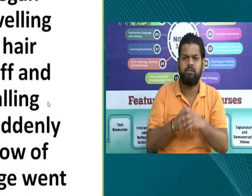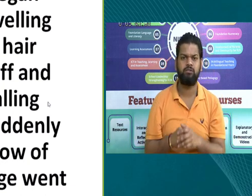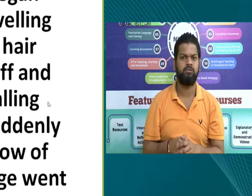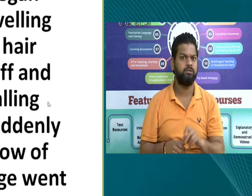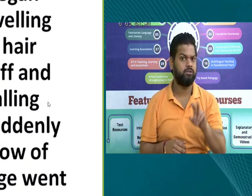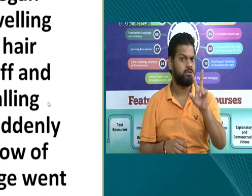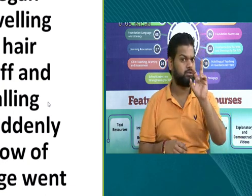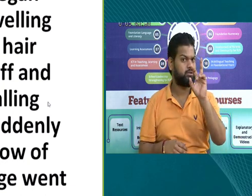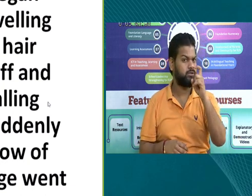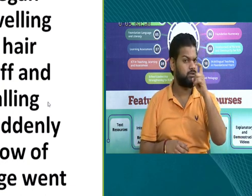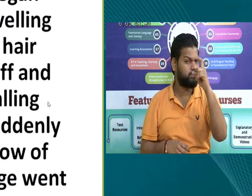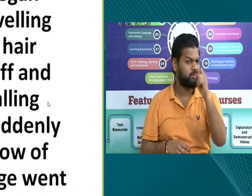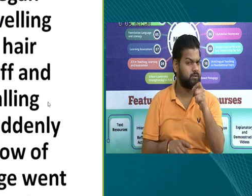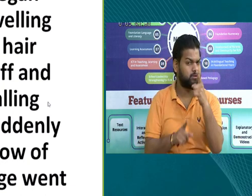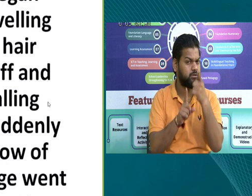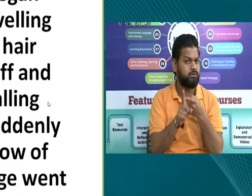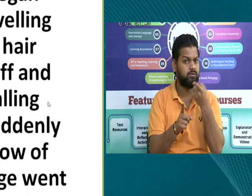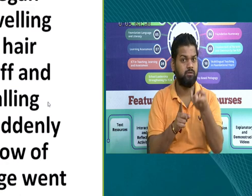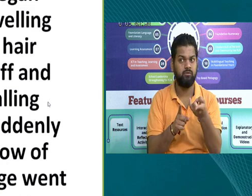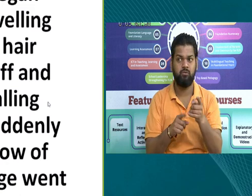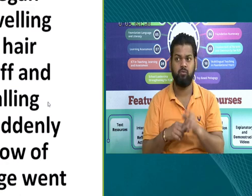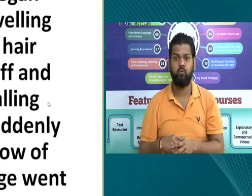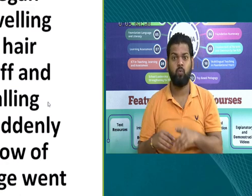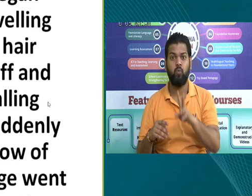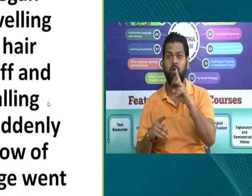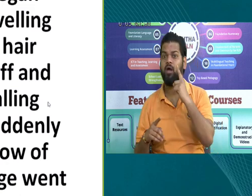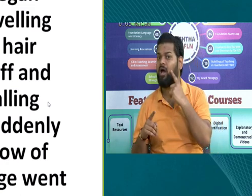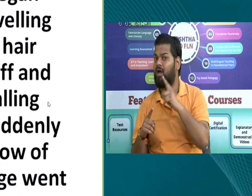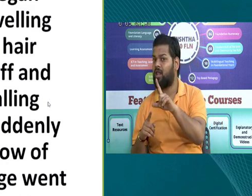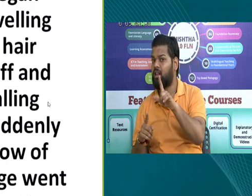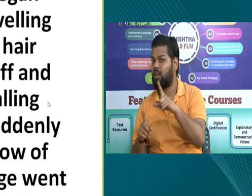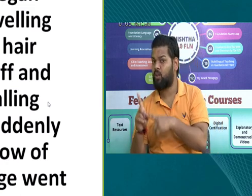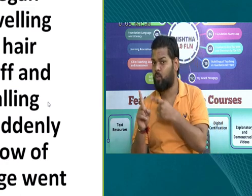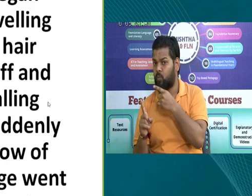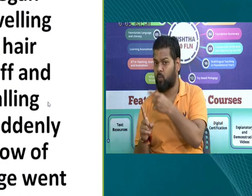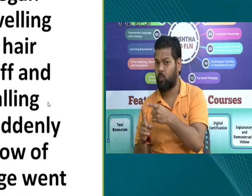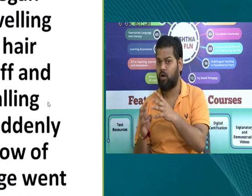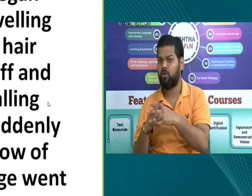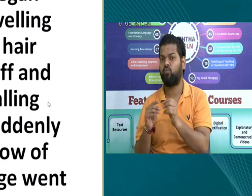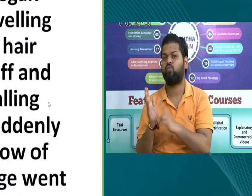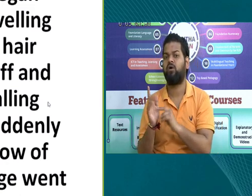that magical tonic of Mr. Willy Wonka, he turned